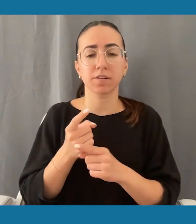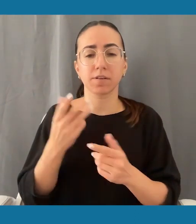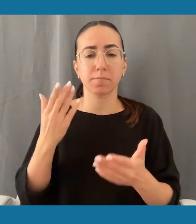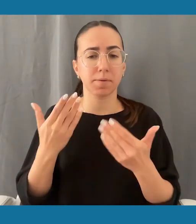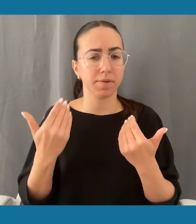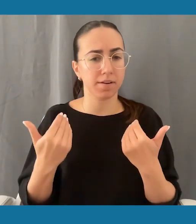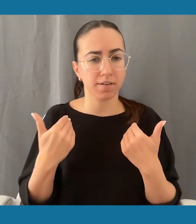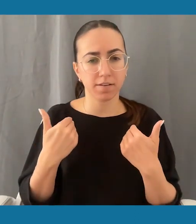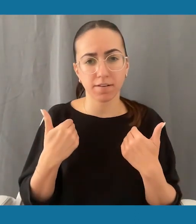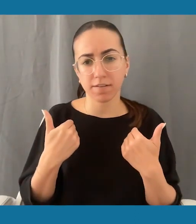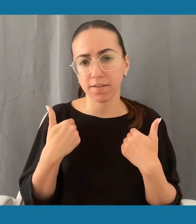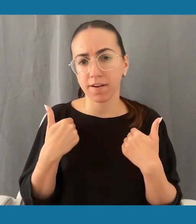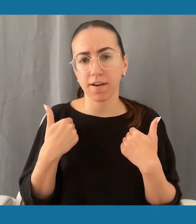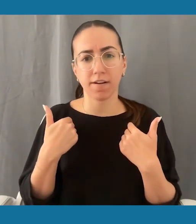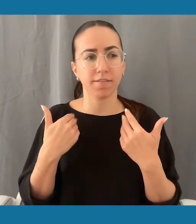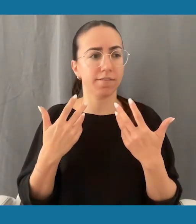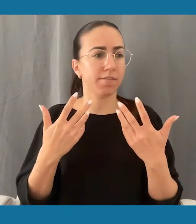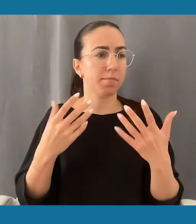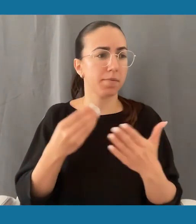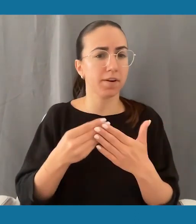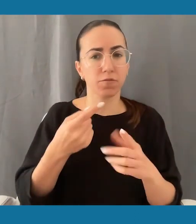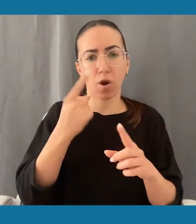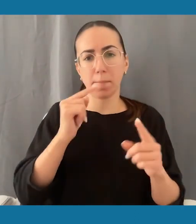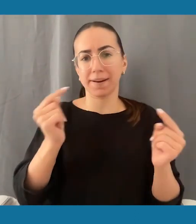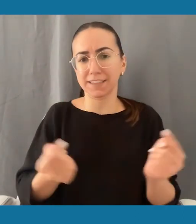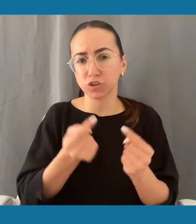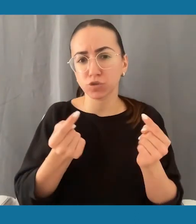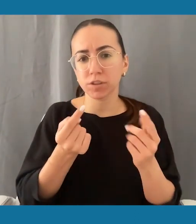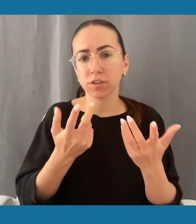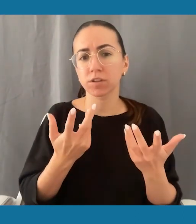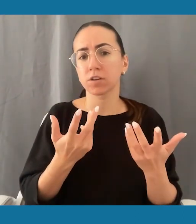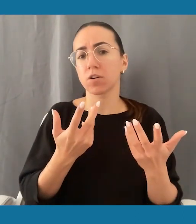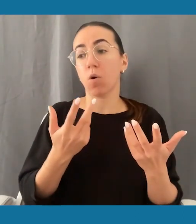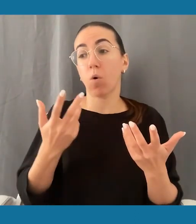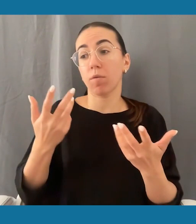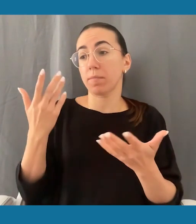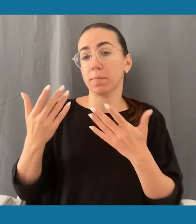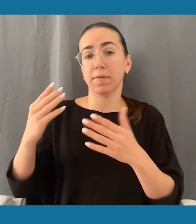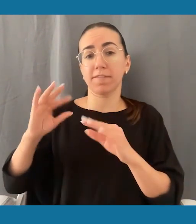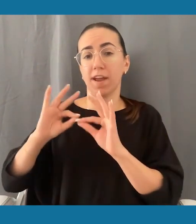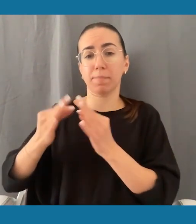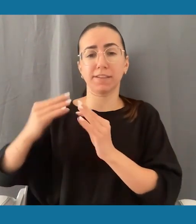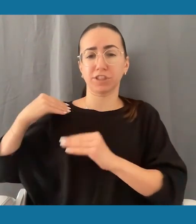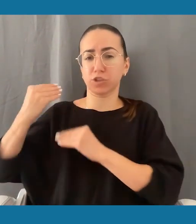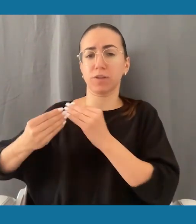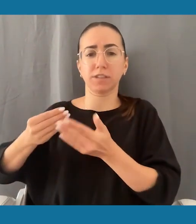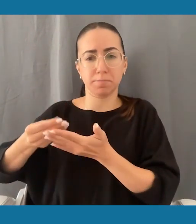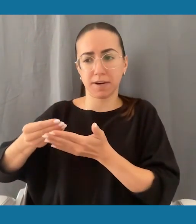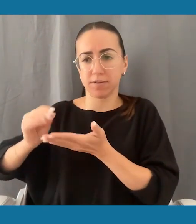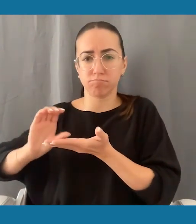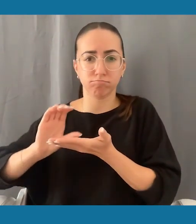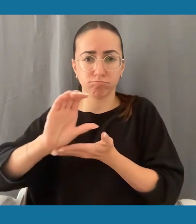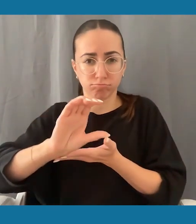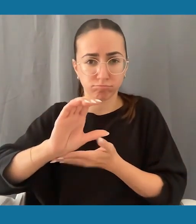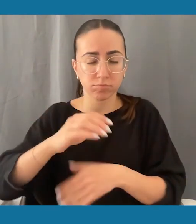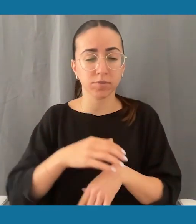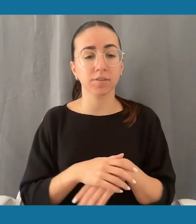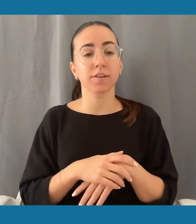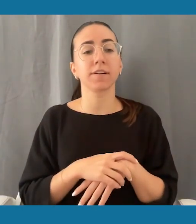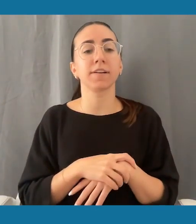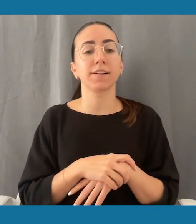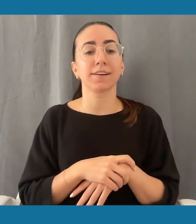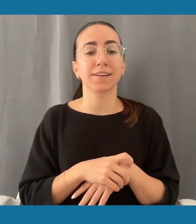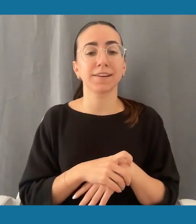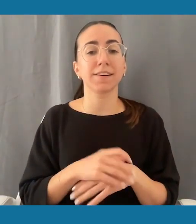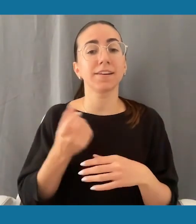might have received money if there was a personal injury award. Somebody might have left you an inheritance. And if you come to the table